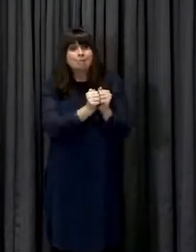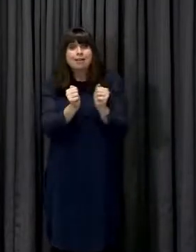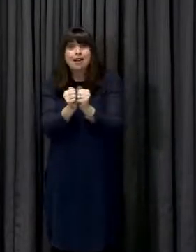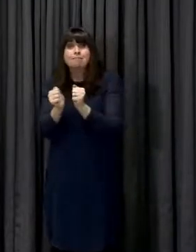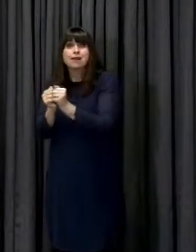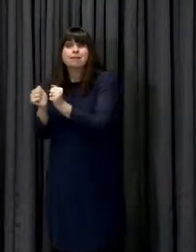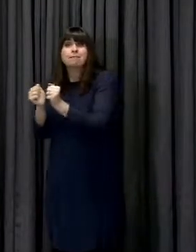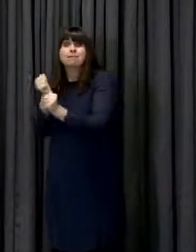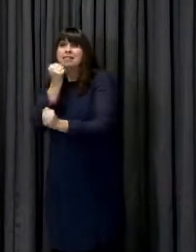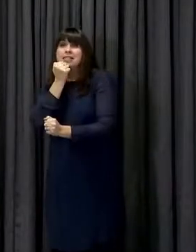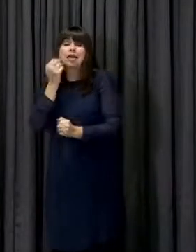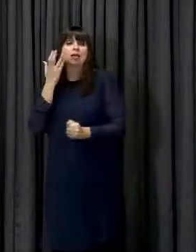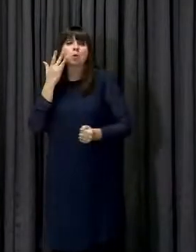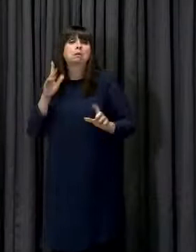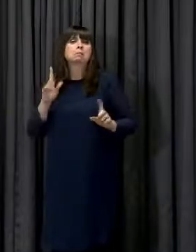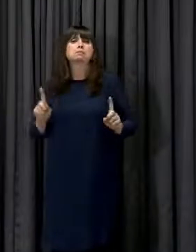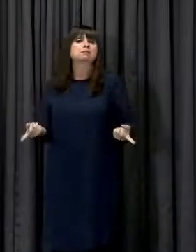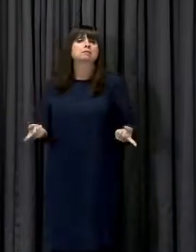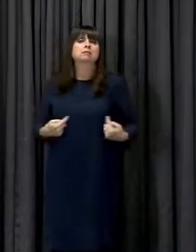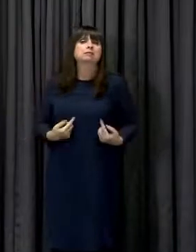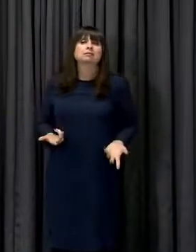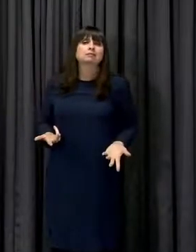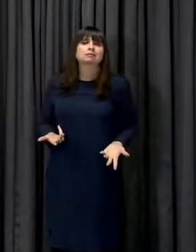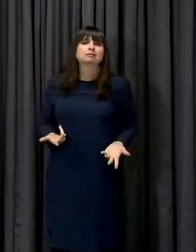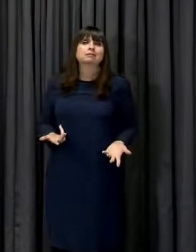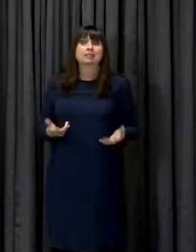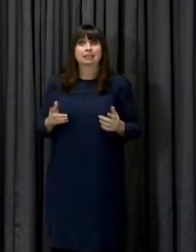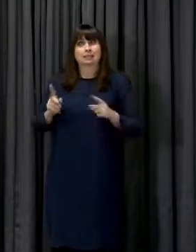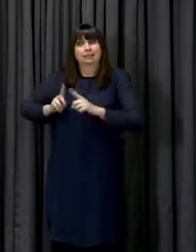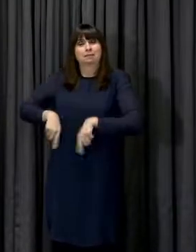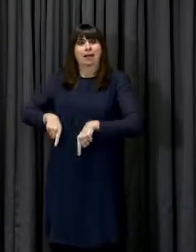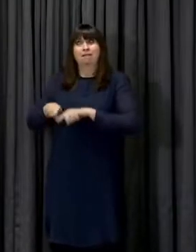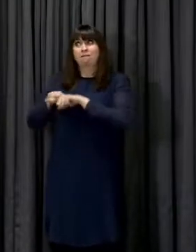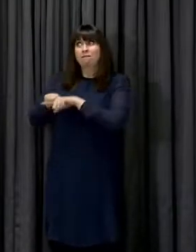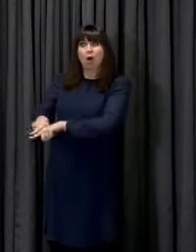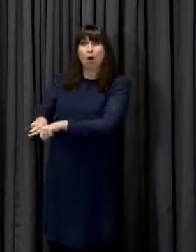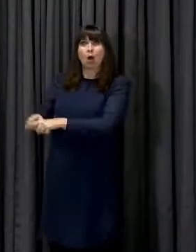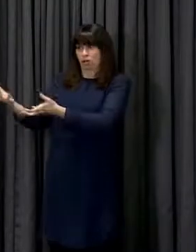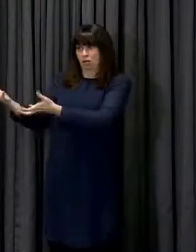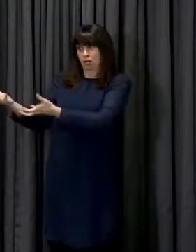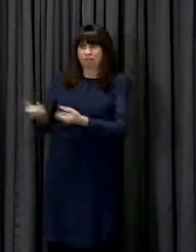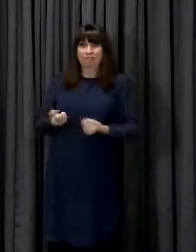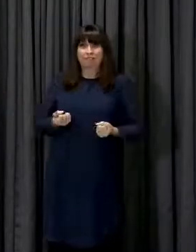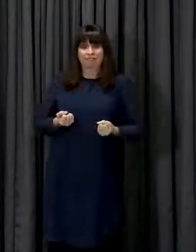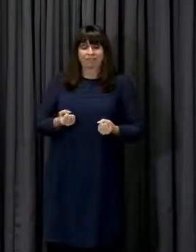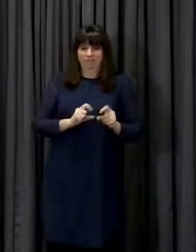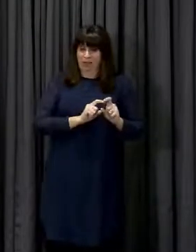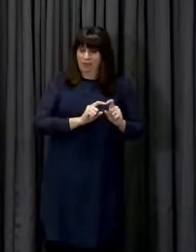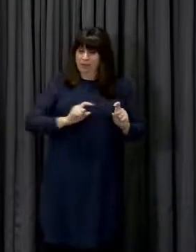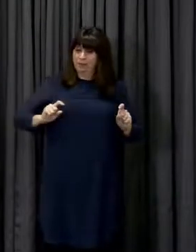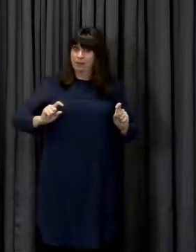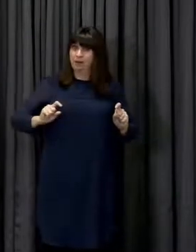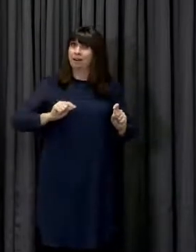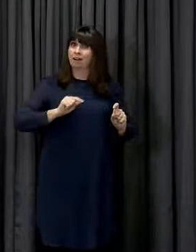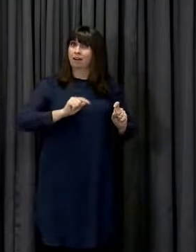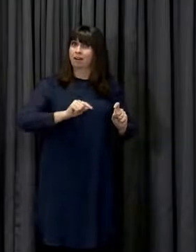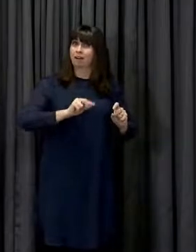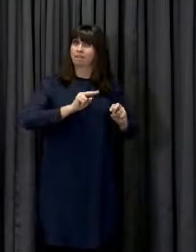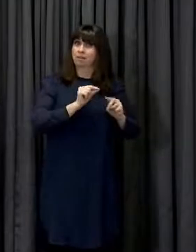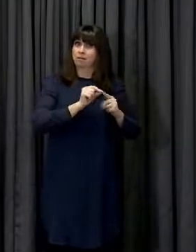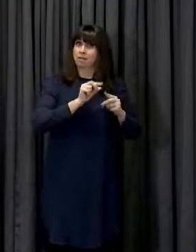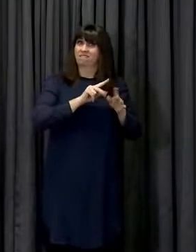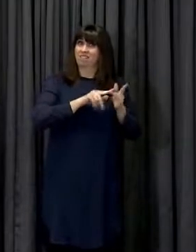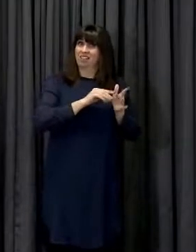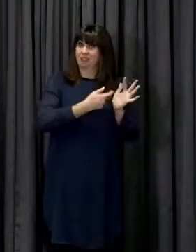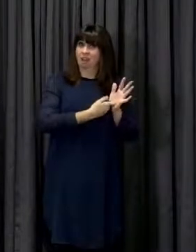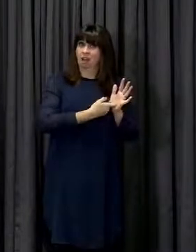population will be covered and when different parts be rolled out, because we're reliant on the rollout and the delivery of the current vaccine with approval, and there's